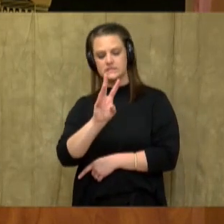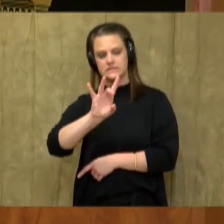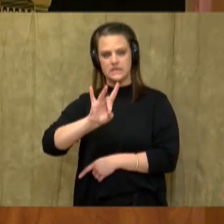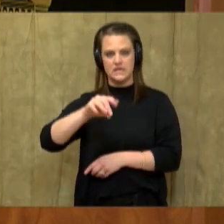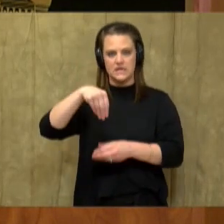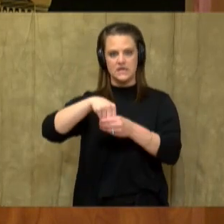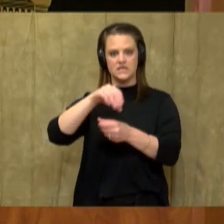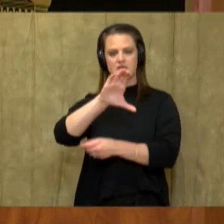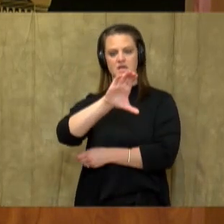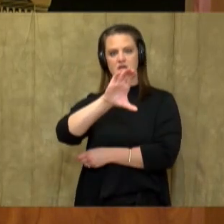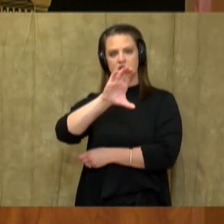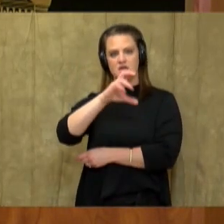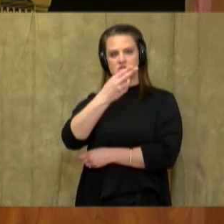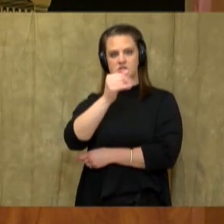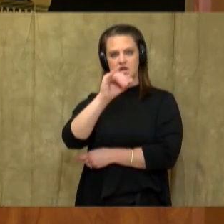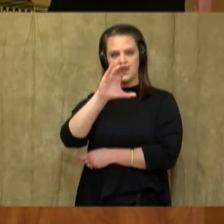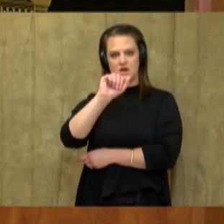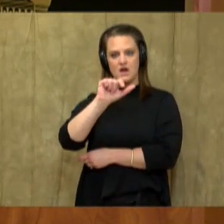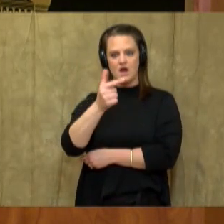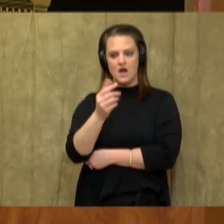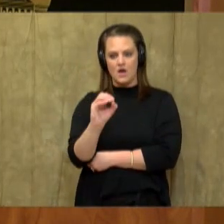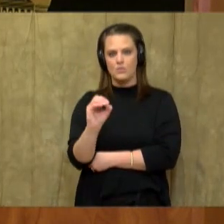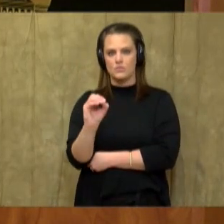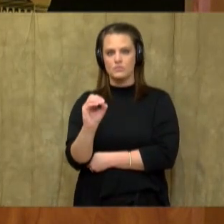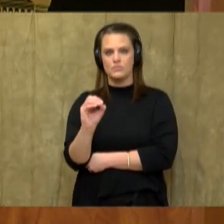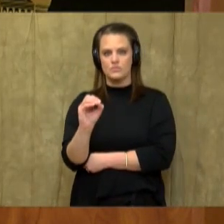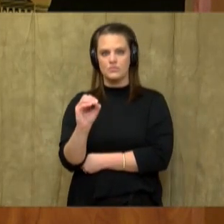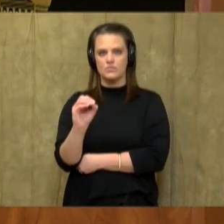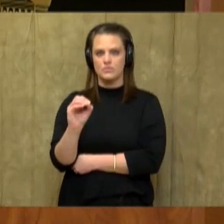in Chicago. And at this